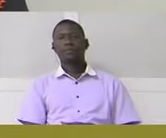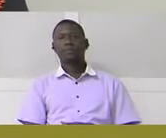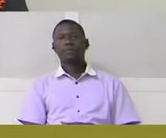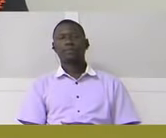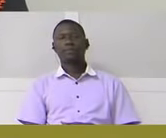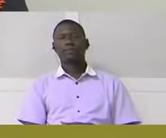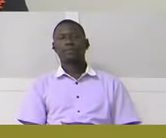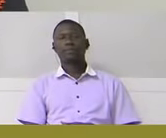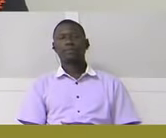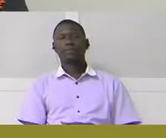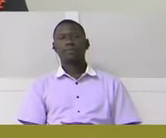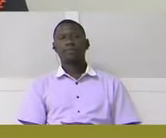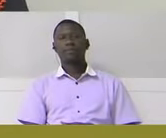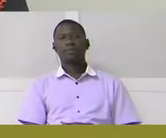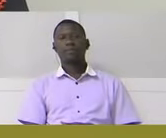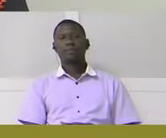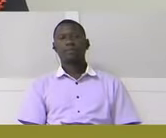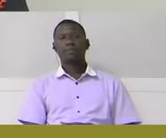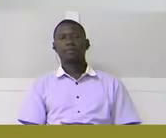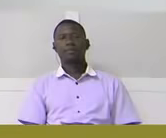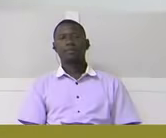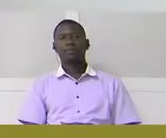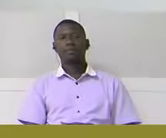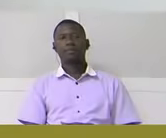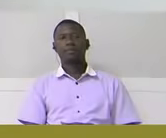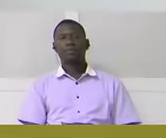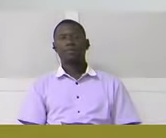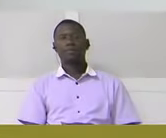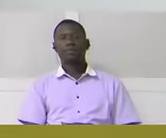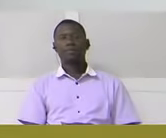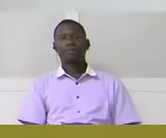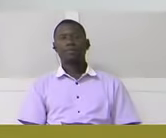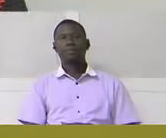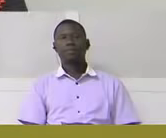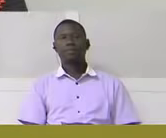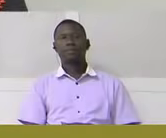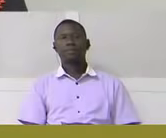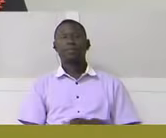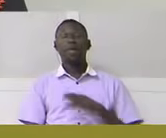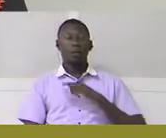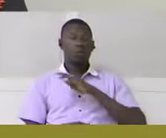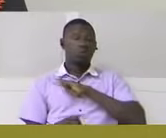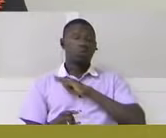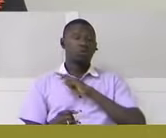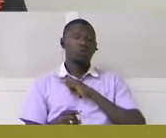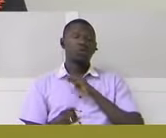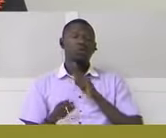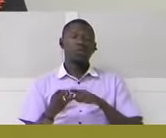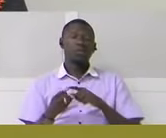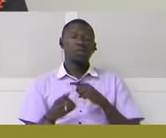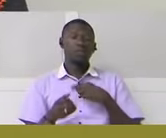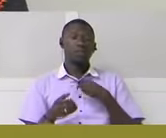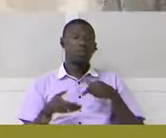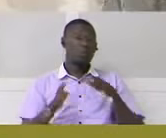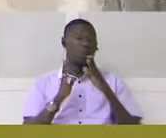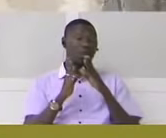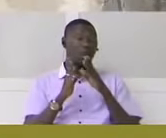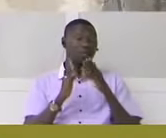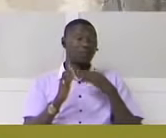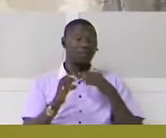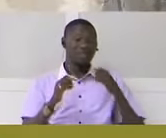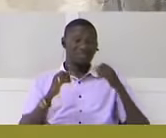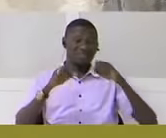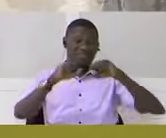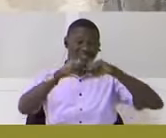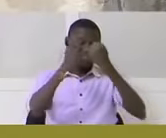taki anata sababu hanfu mensi ata mokilindi memfata moto nyinko. And also taking into consideration the nature of the